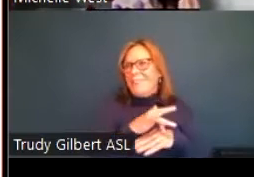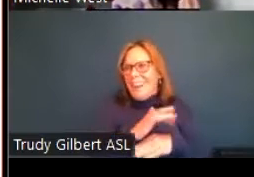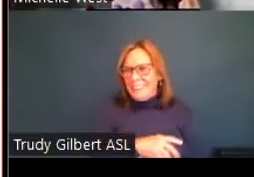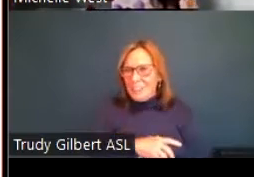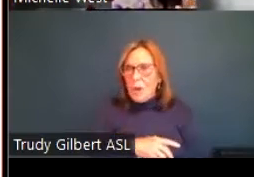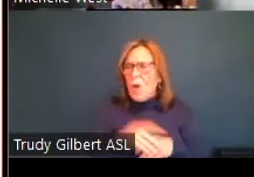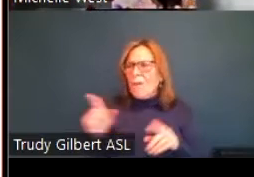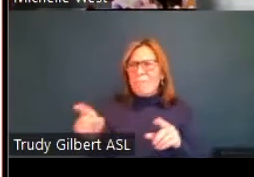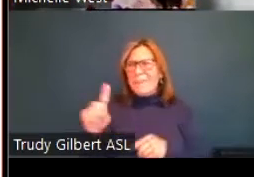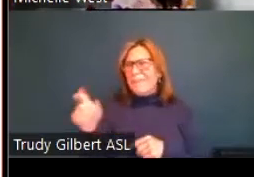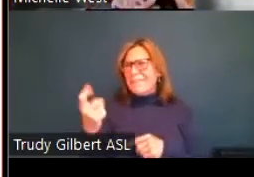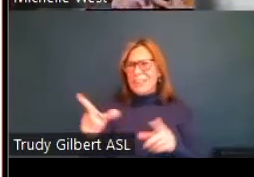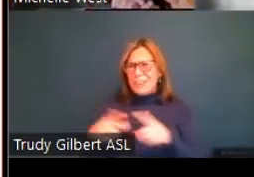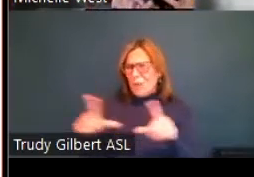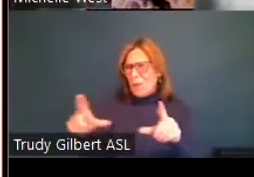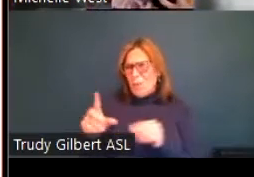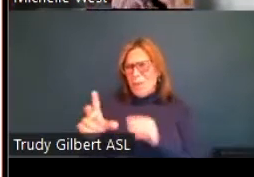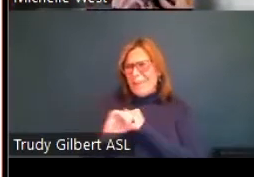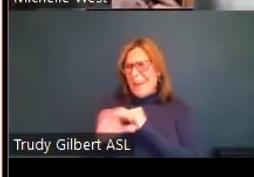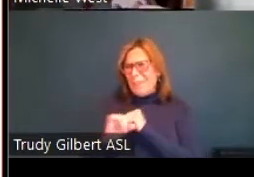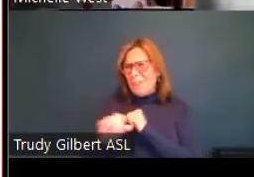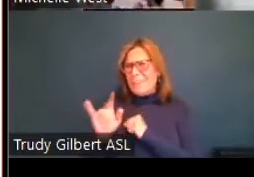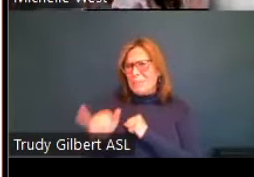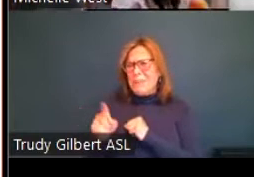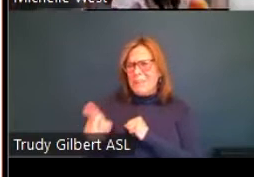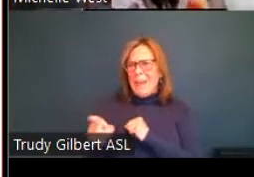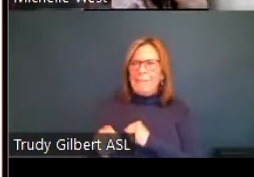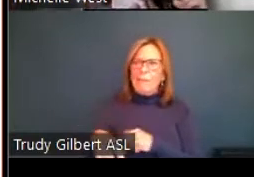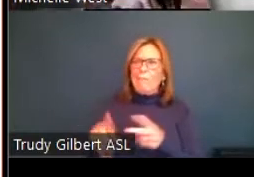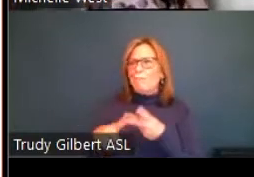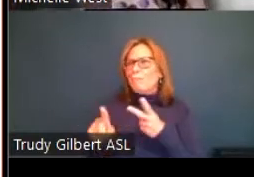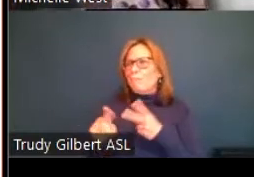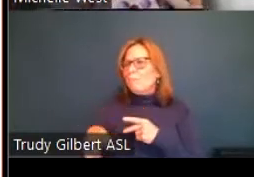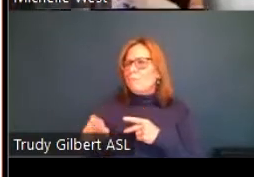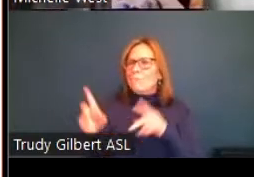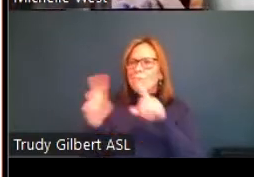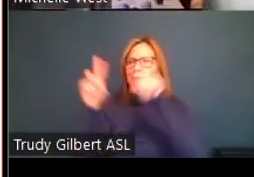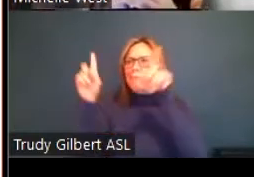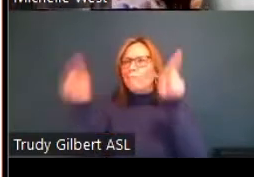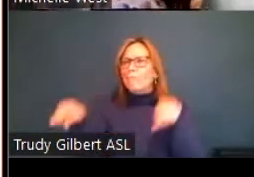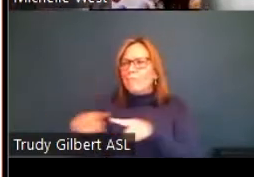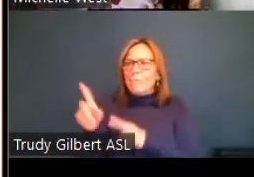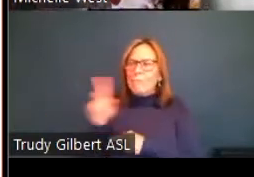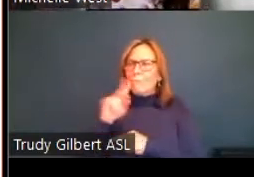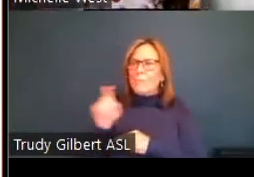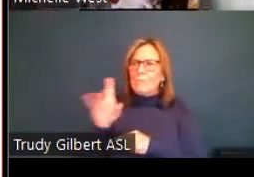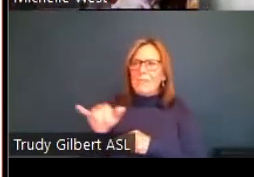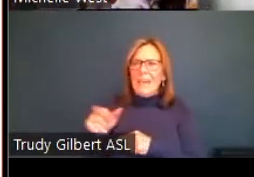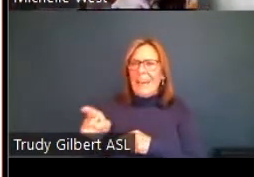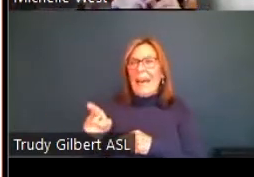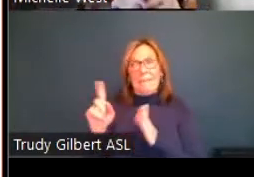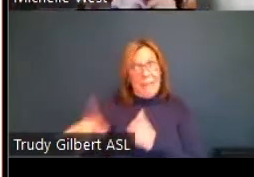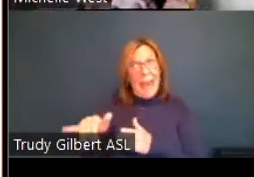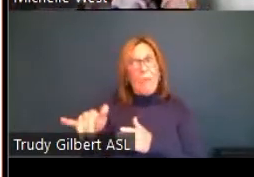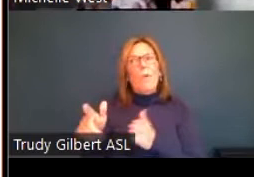what we looked at, and they're seeing, you know, more things like that, a bus bench or a billboard, those are more likely to take seven touches.